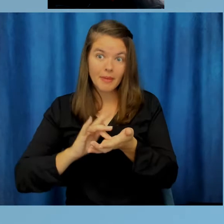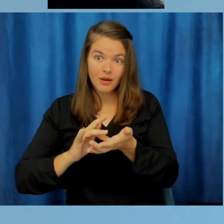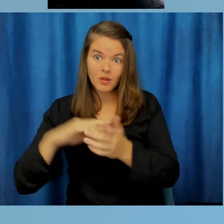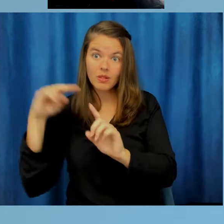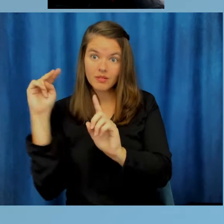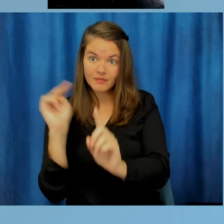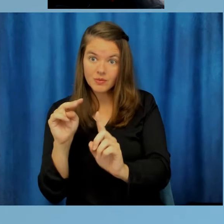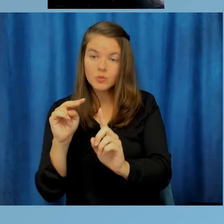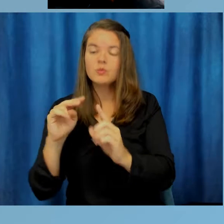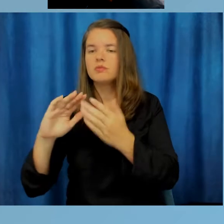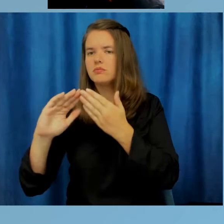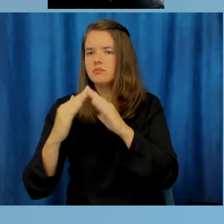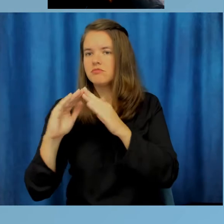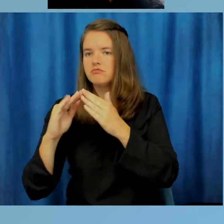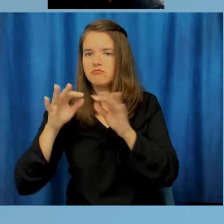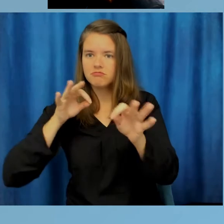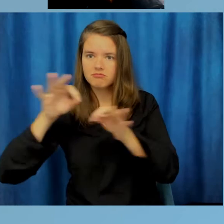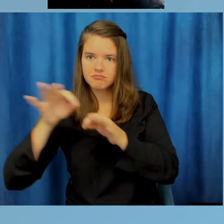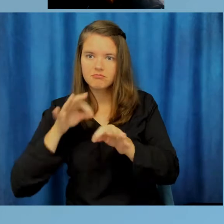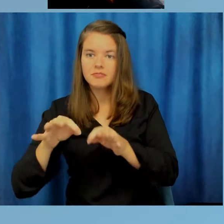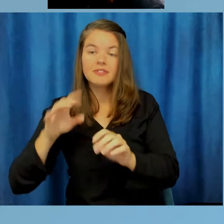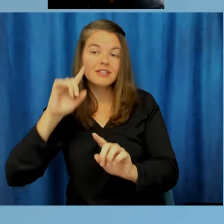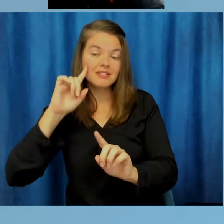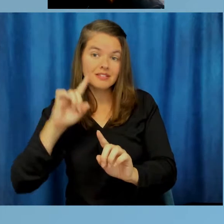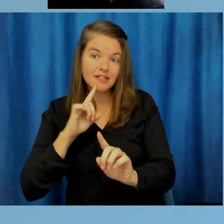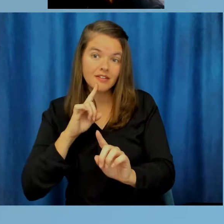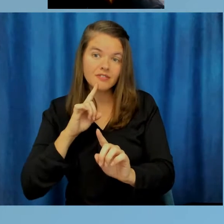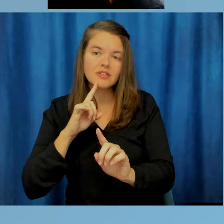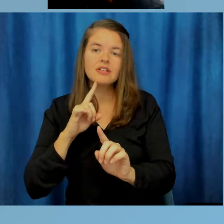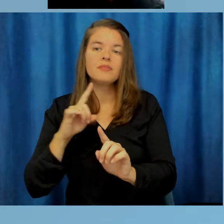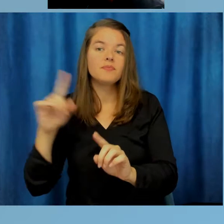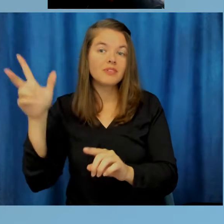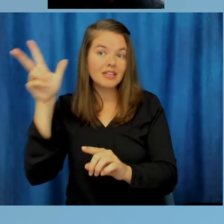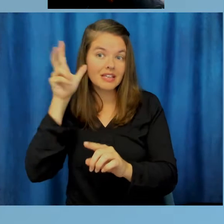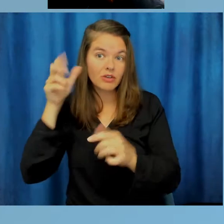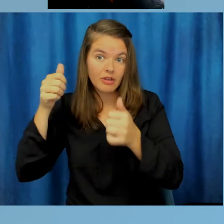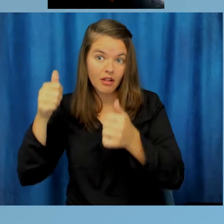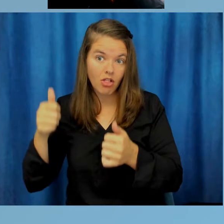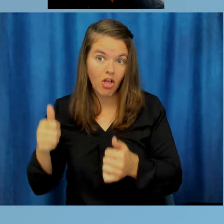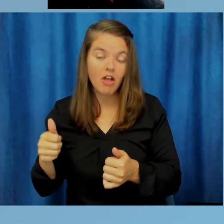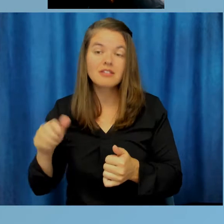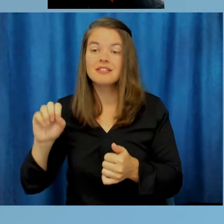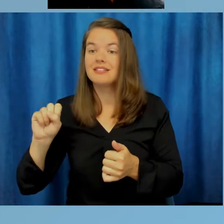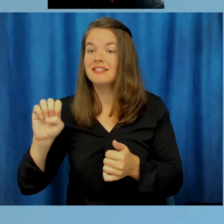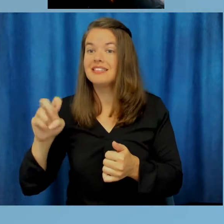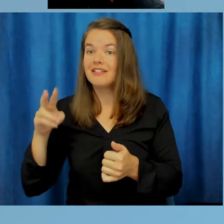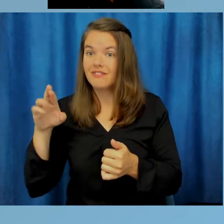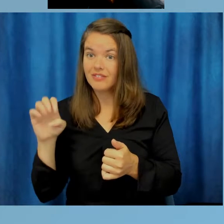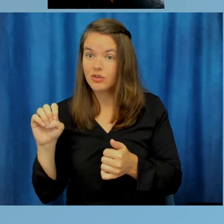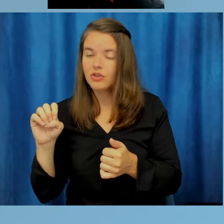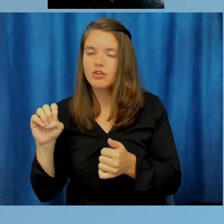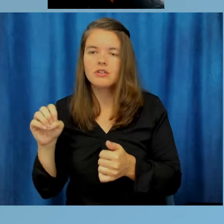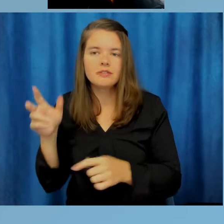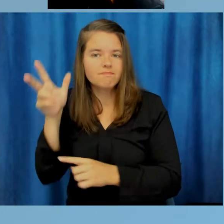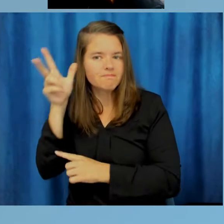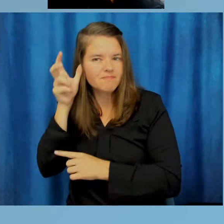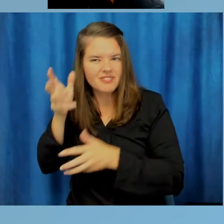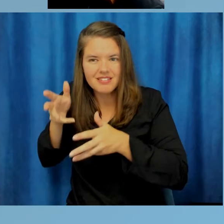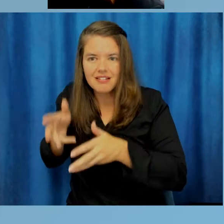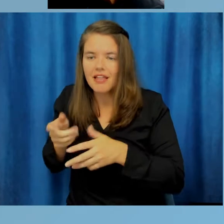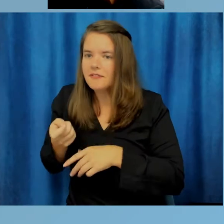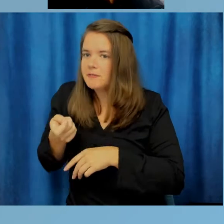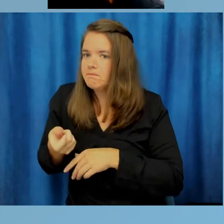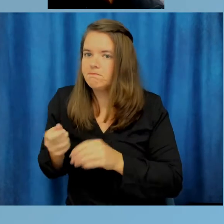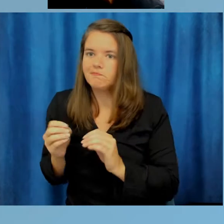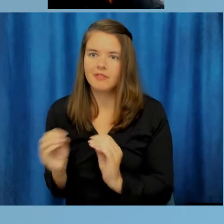medical definition, the medical community defines deaf as a hearing loss so severe that there's little